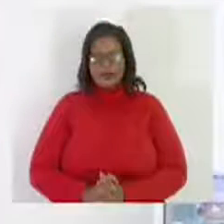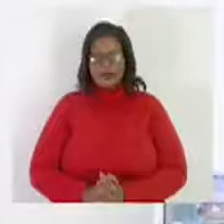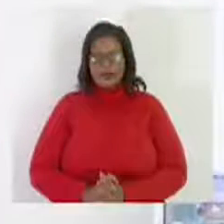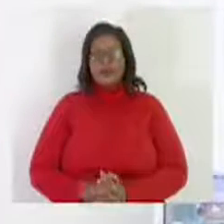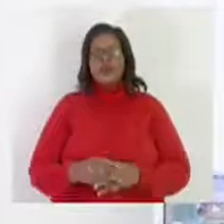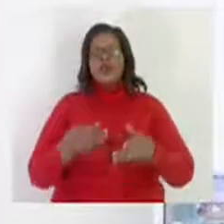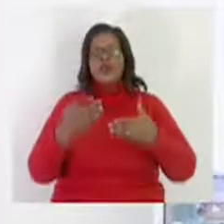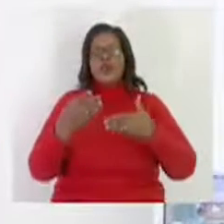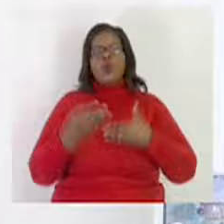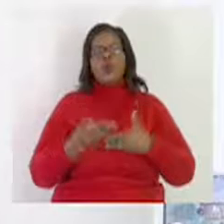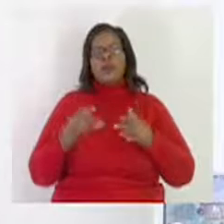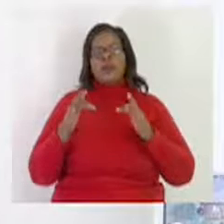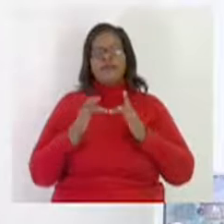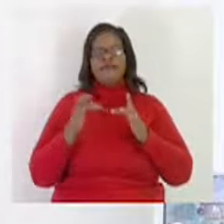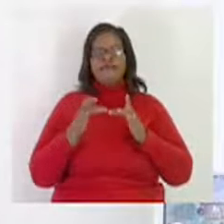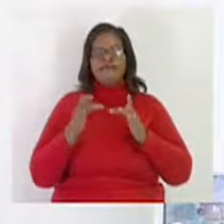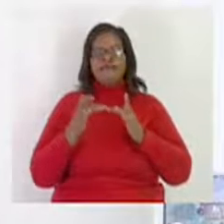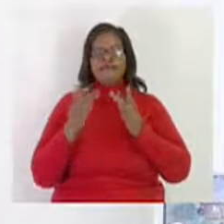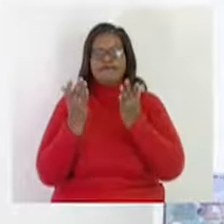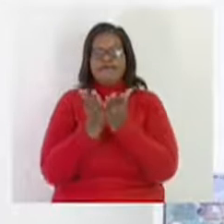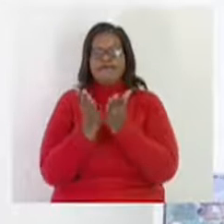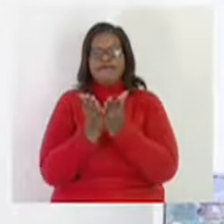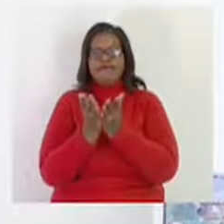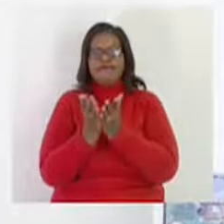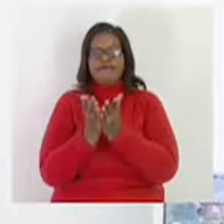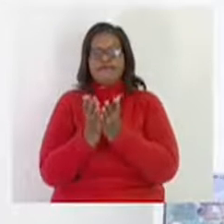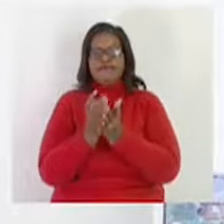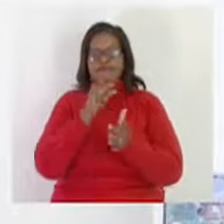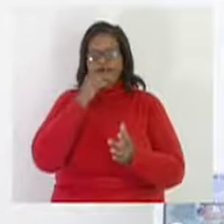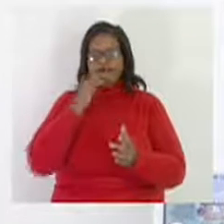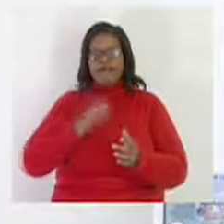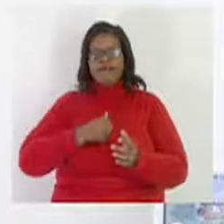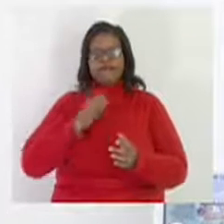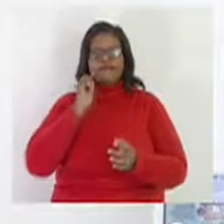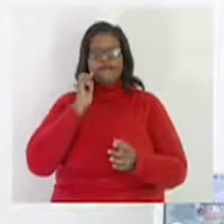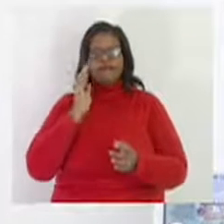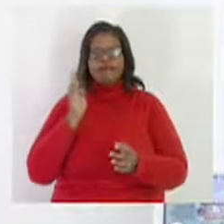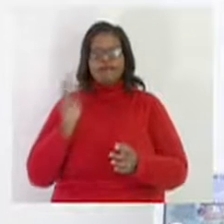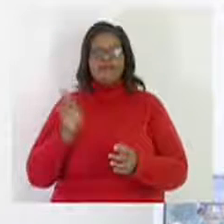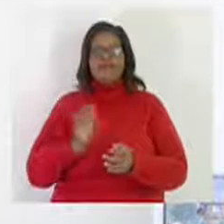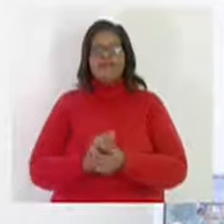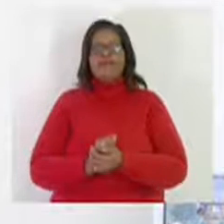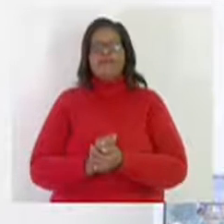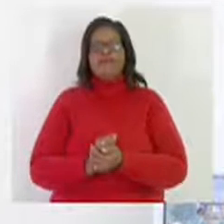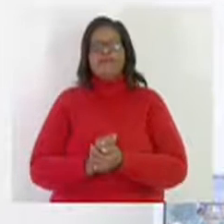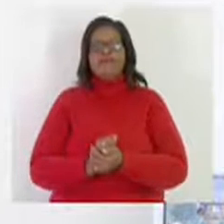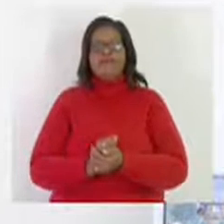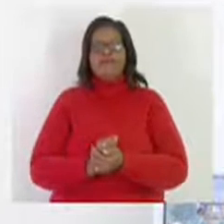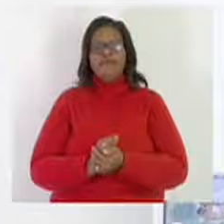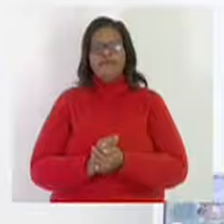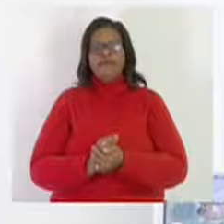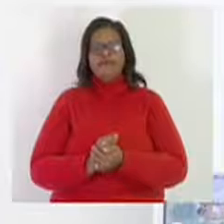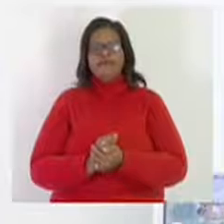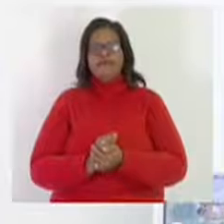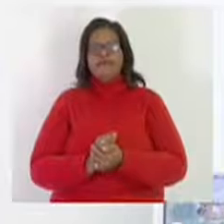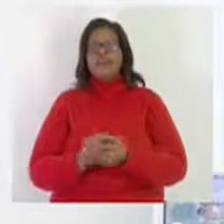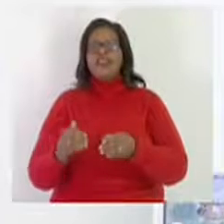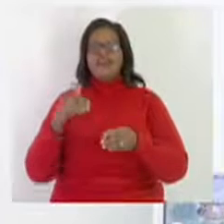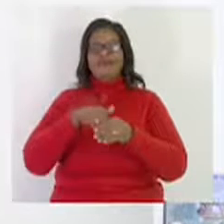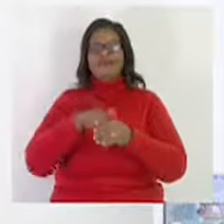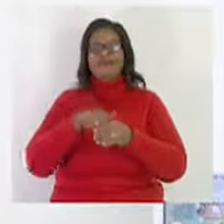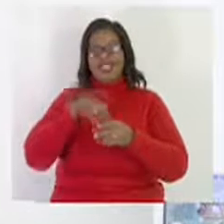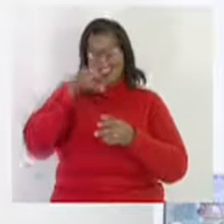Welcome to MyZone online school. My name is Mr. Letwai Domi, and I'm joined by